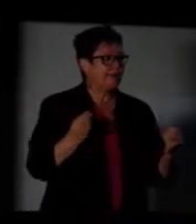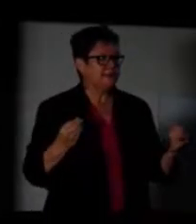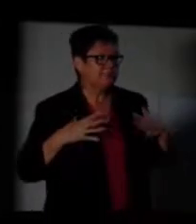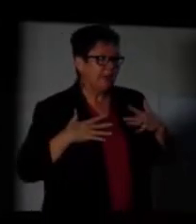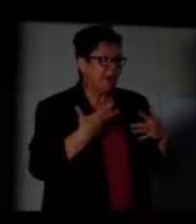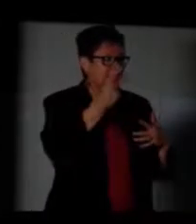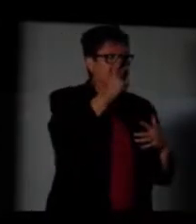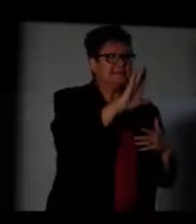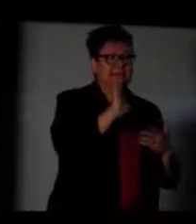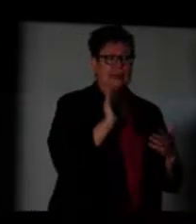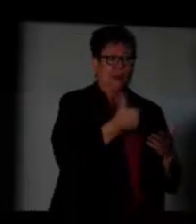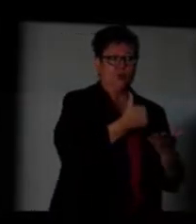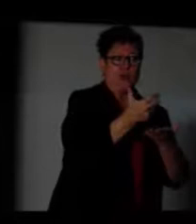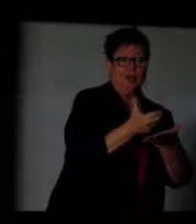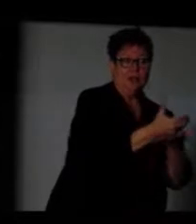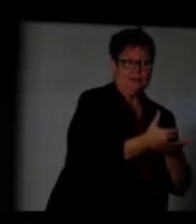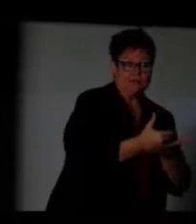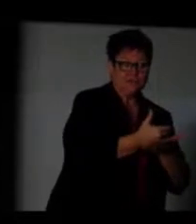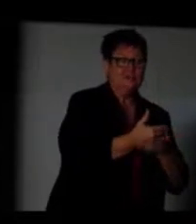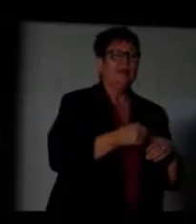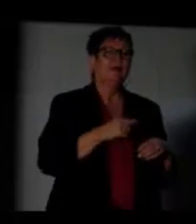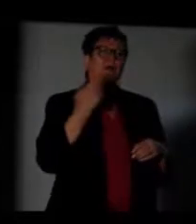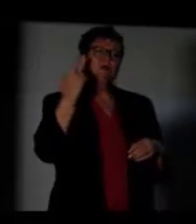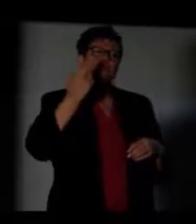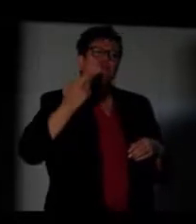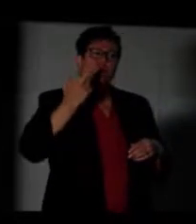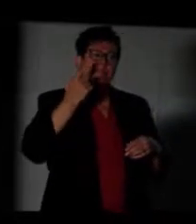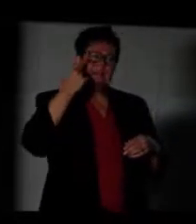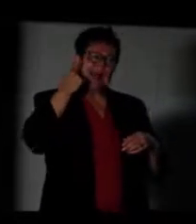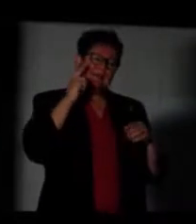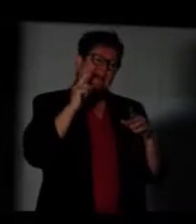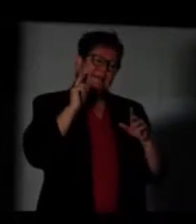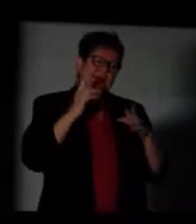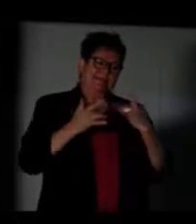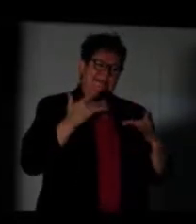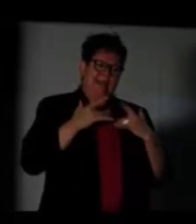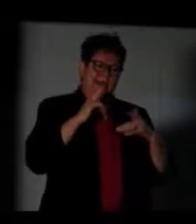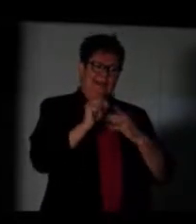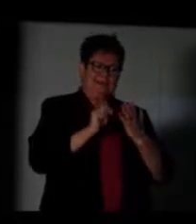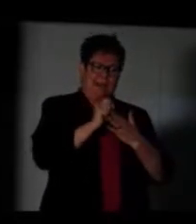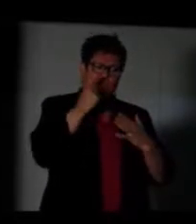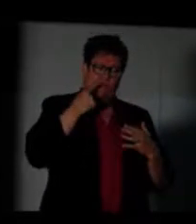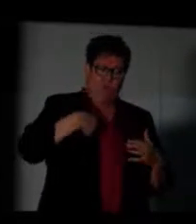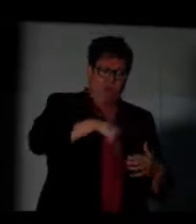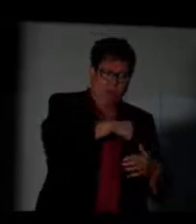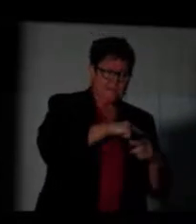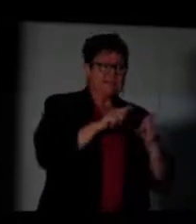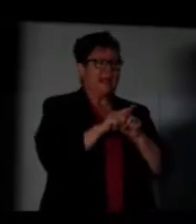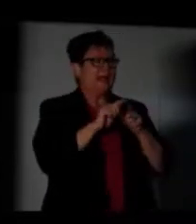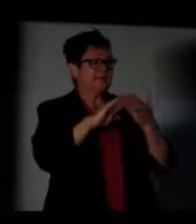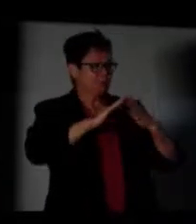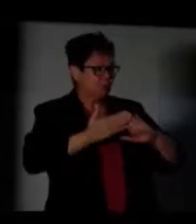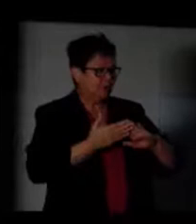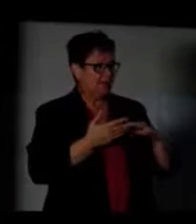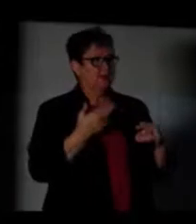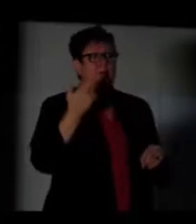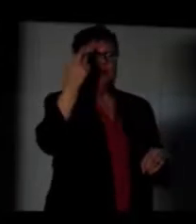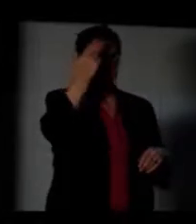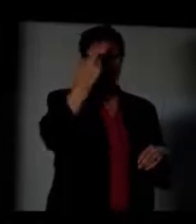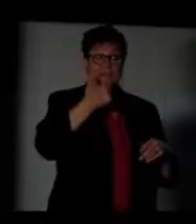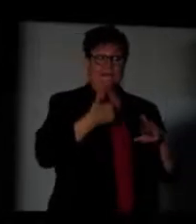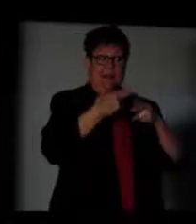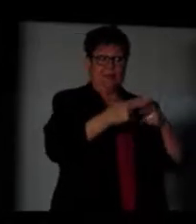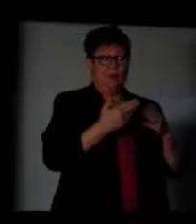our collections. And the reason that I think this is such an exciting time for us as a community, and the reason why I refer to this as